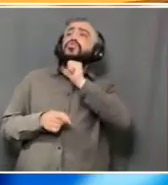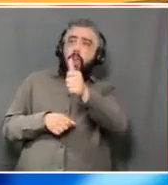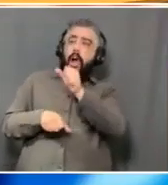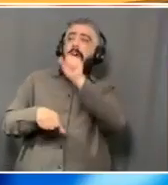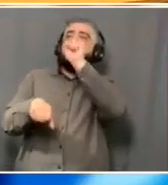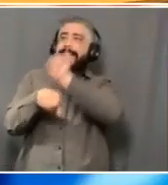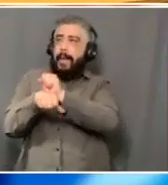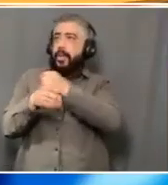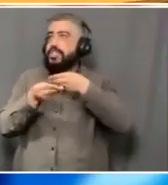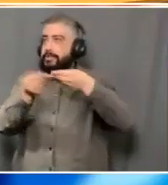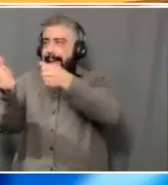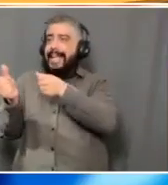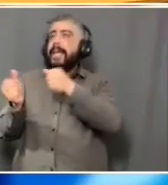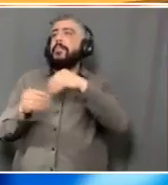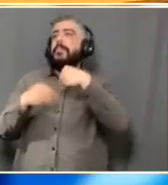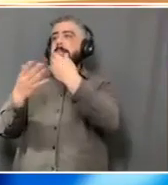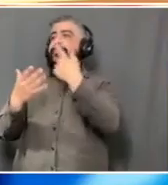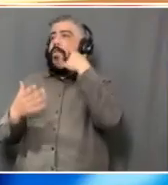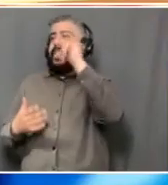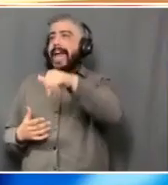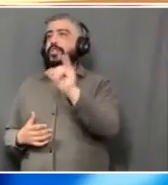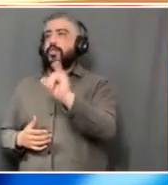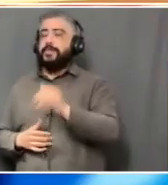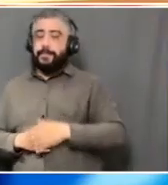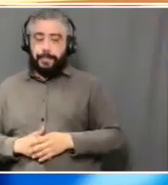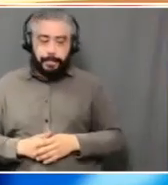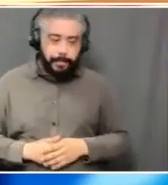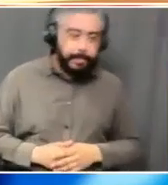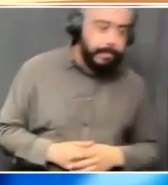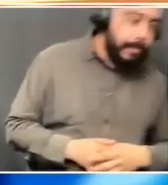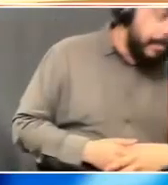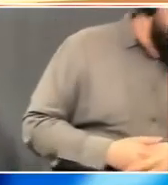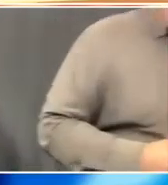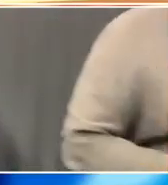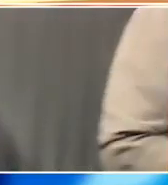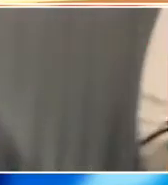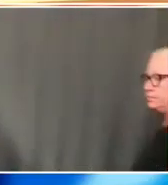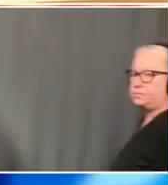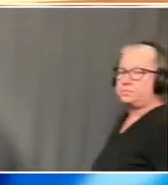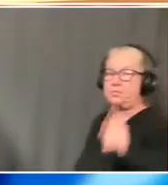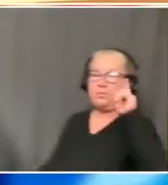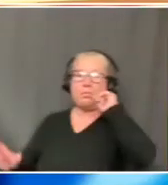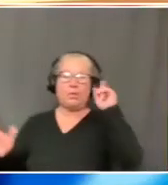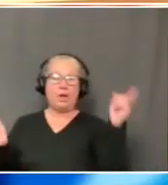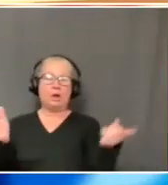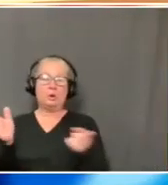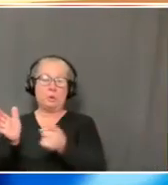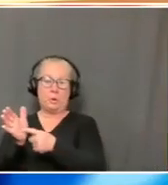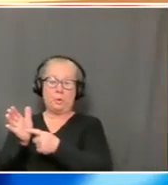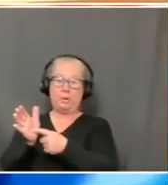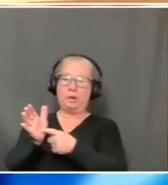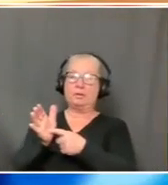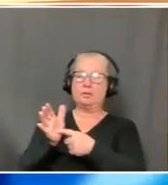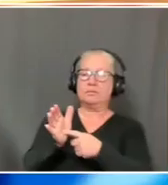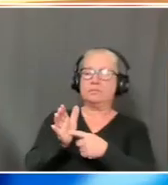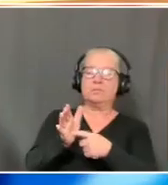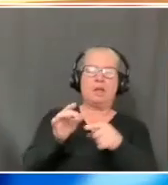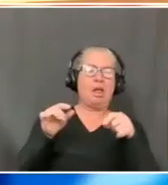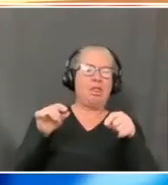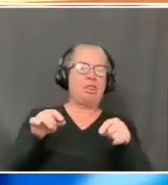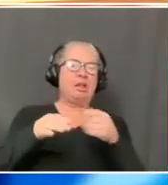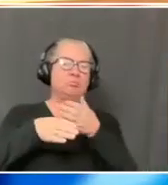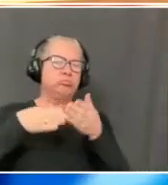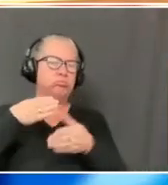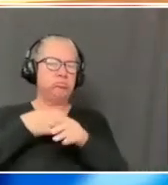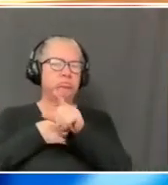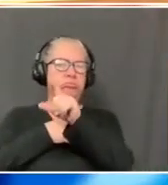spending does contribute to that as well. And then I noticed that it ends, this particular slide ends with 24-25. Others go